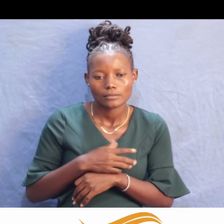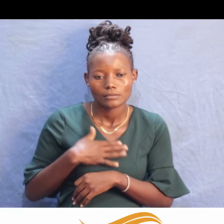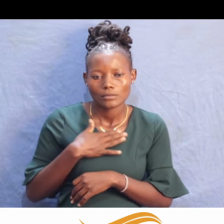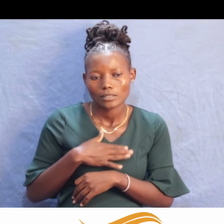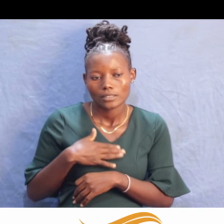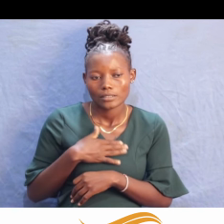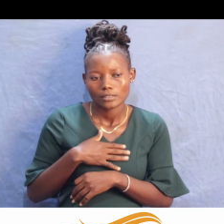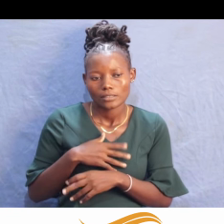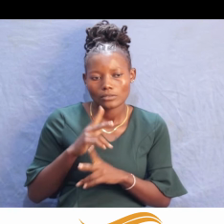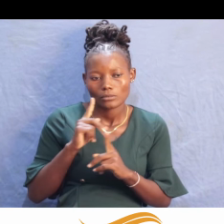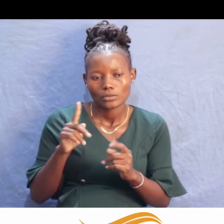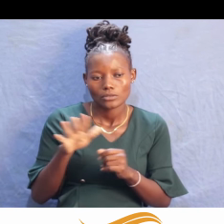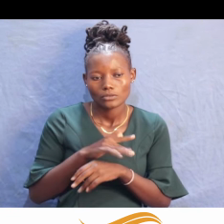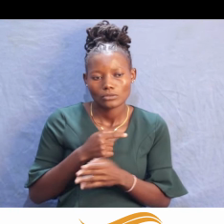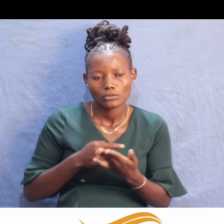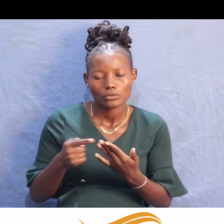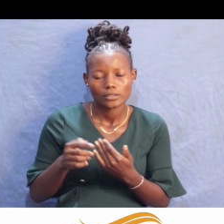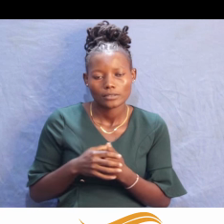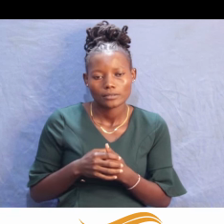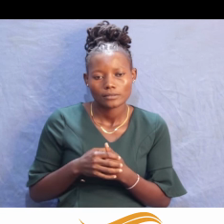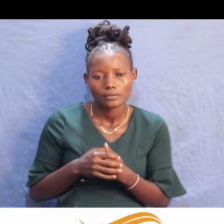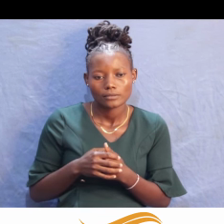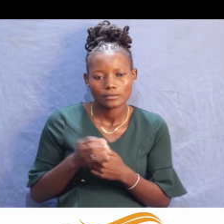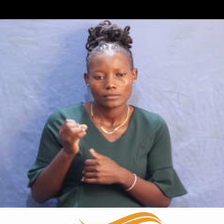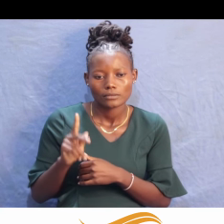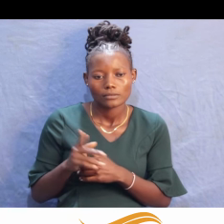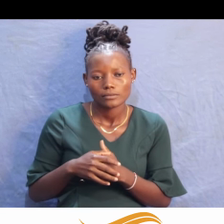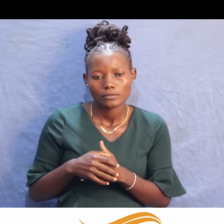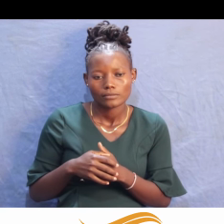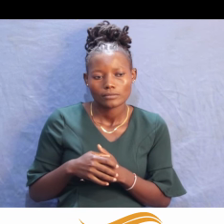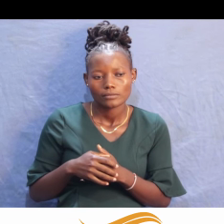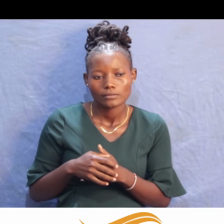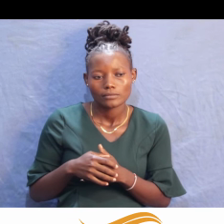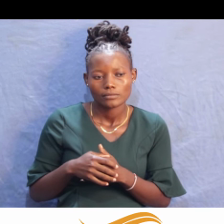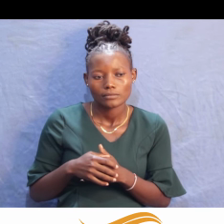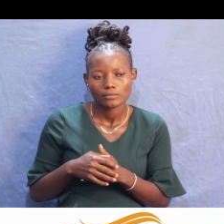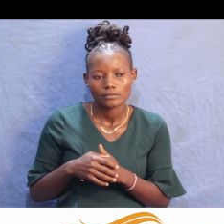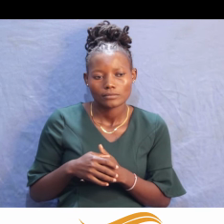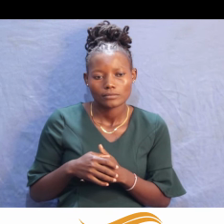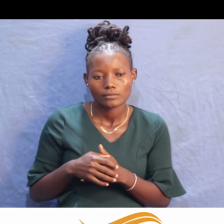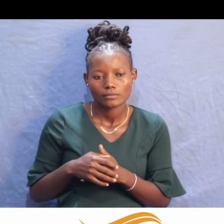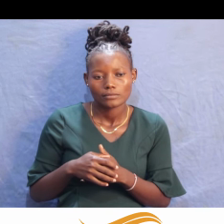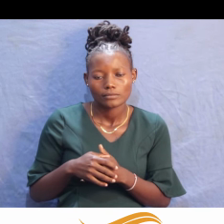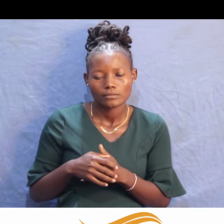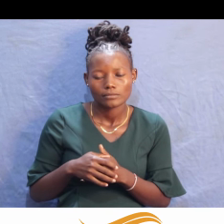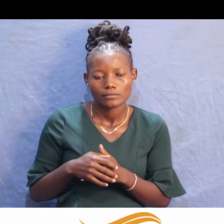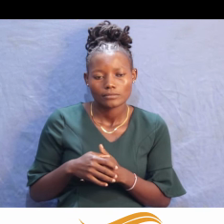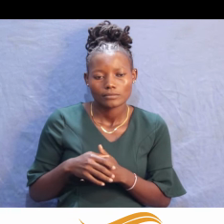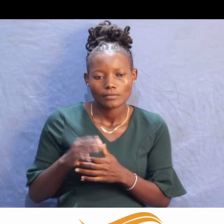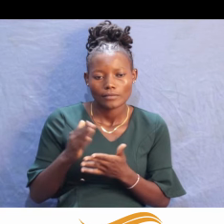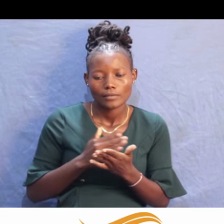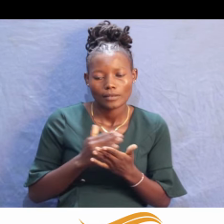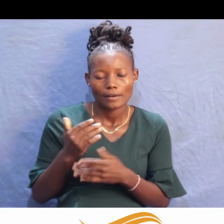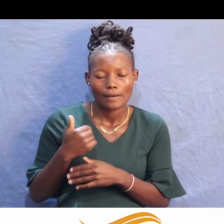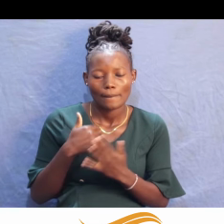times a week, and we stay in this zone. So why don't I stop sharing my